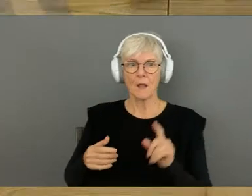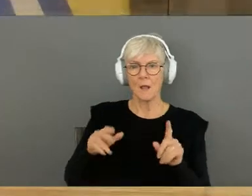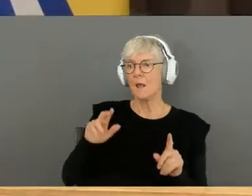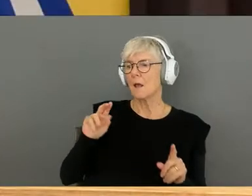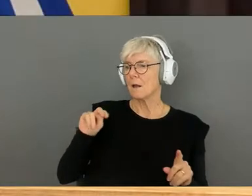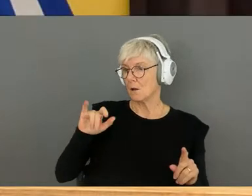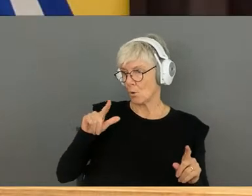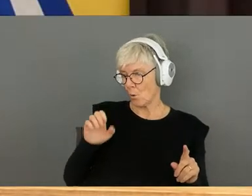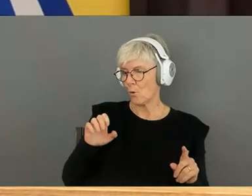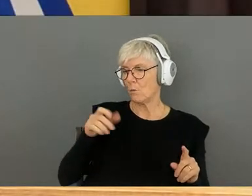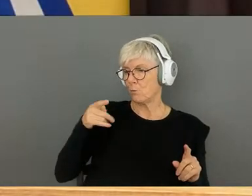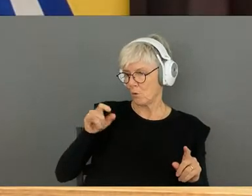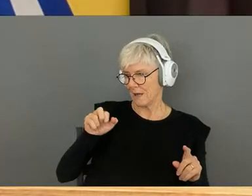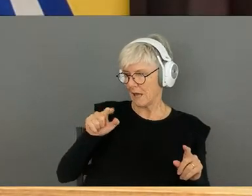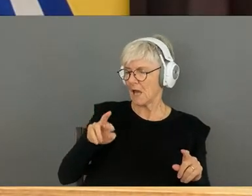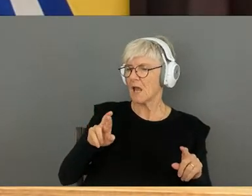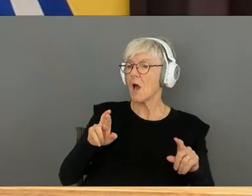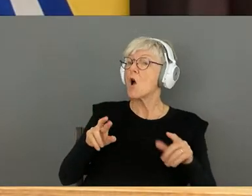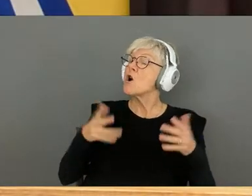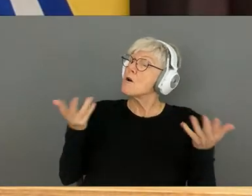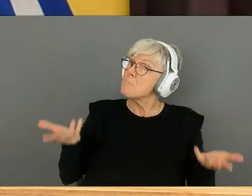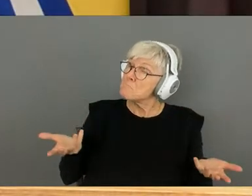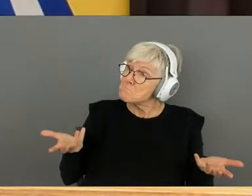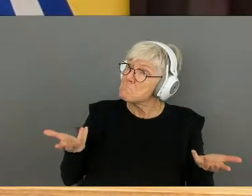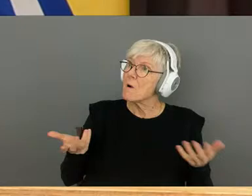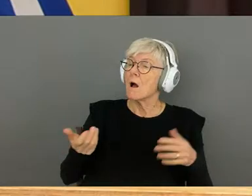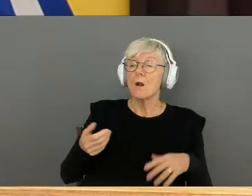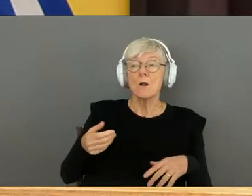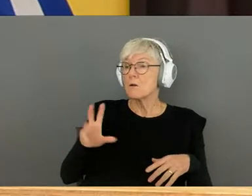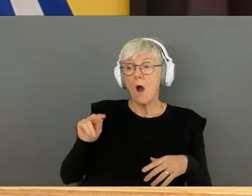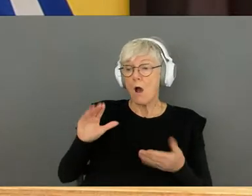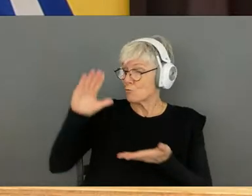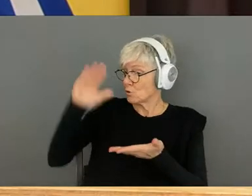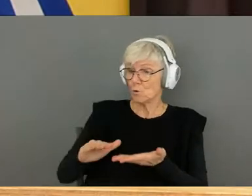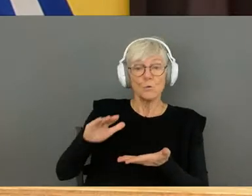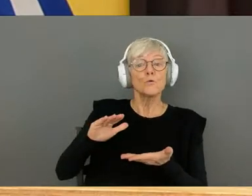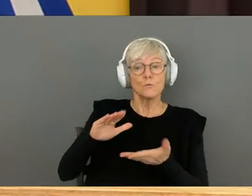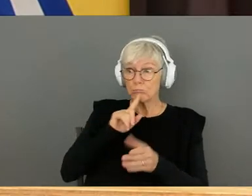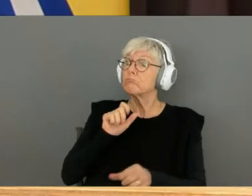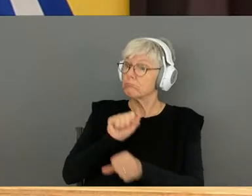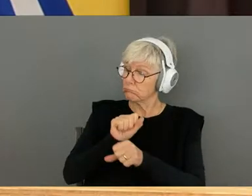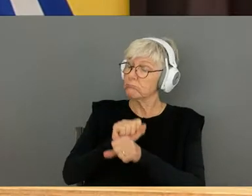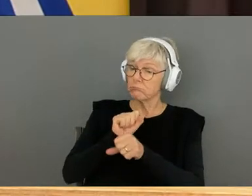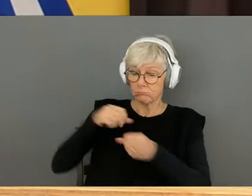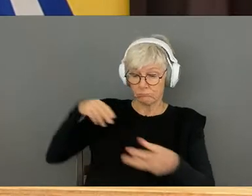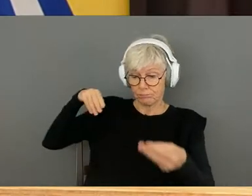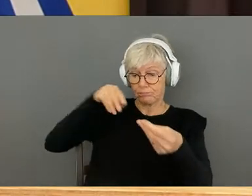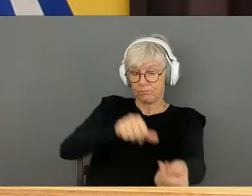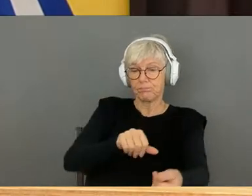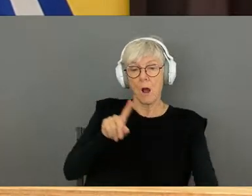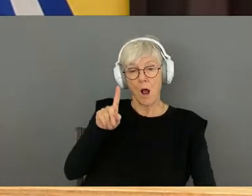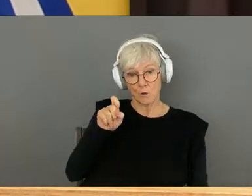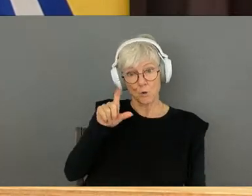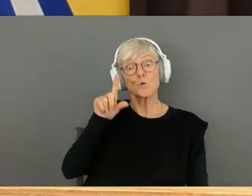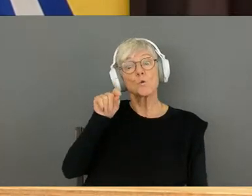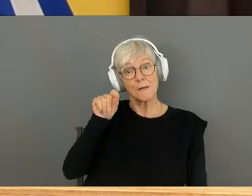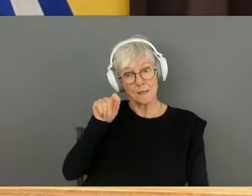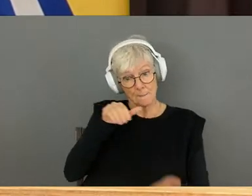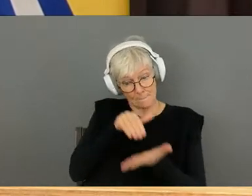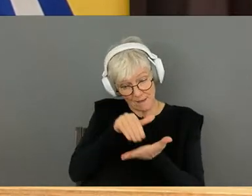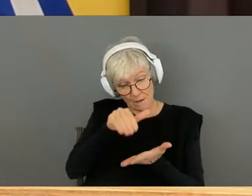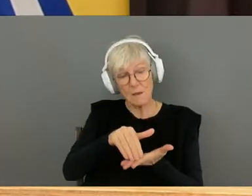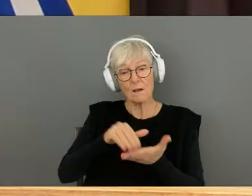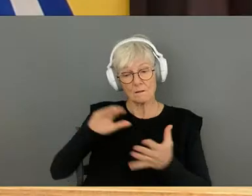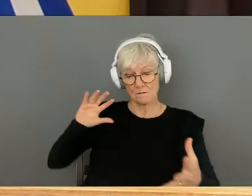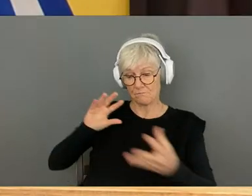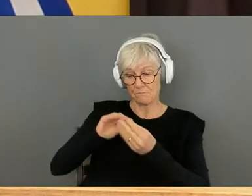back to, it is about 120 million over the past 9 years is what we've spent. It averages anywhere between,